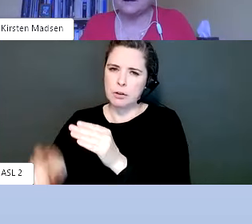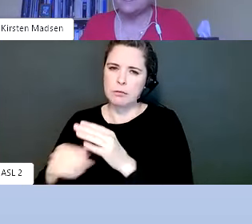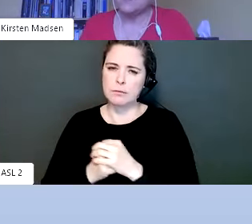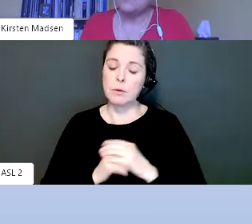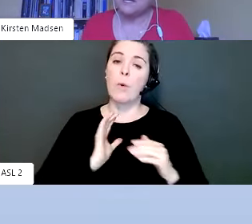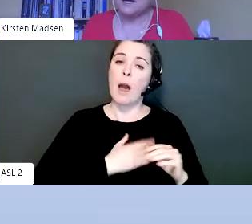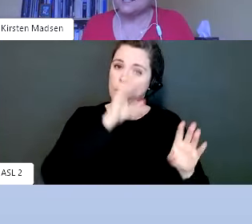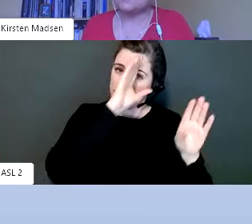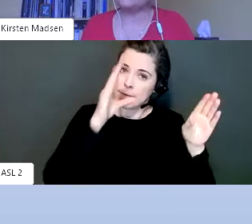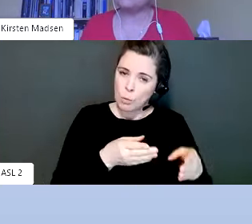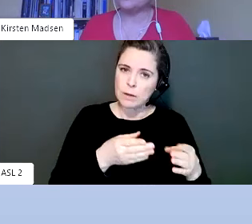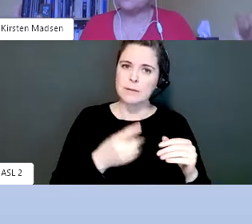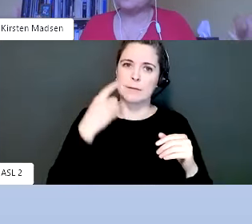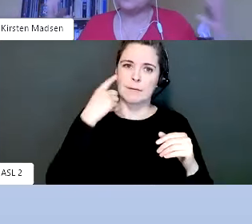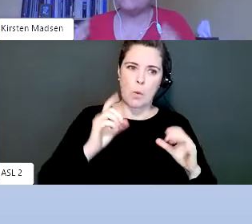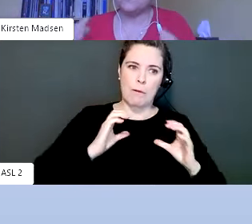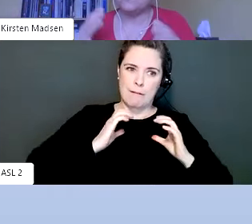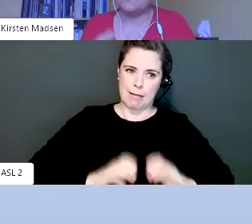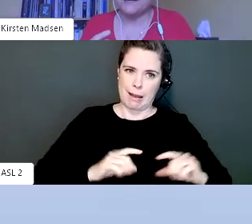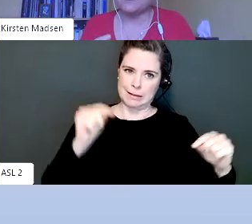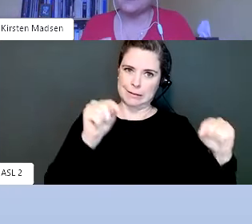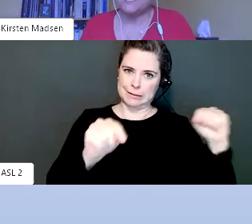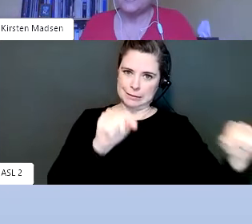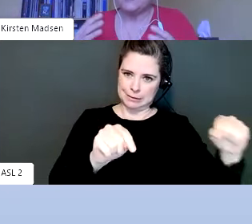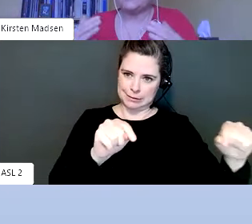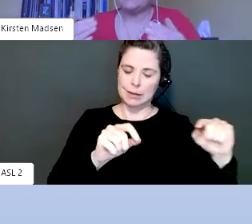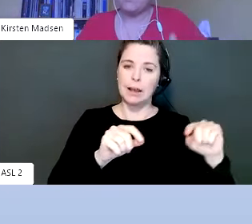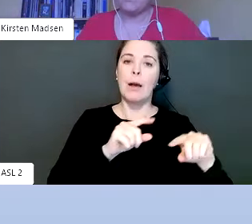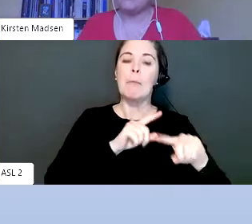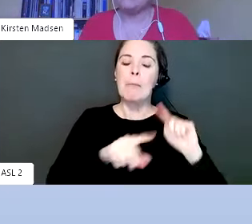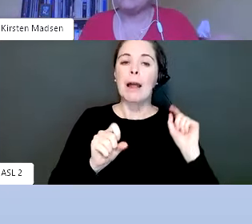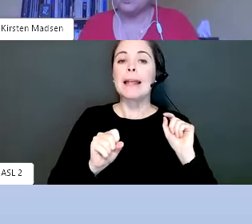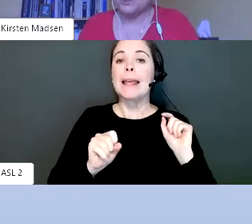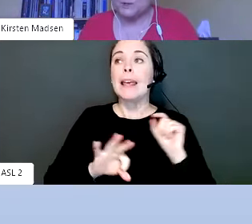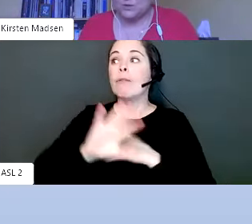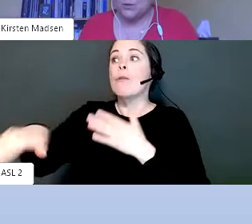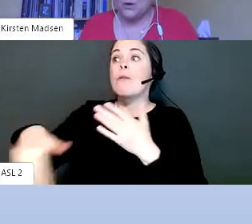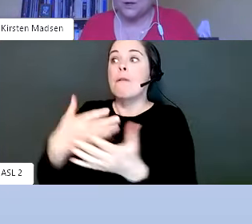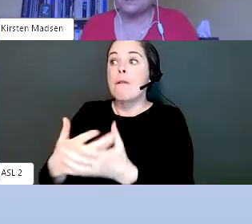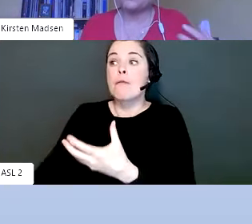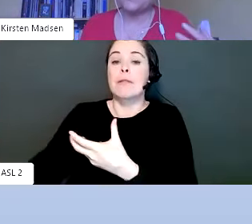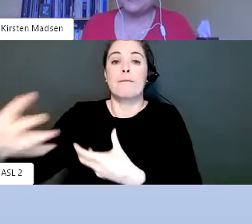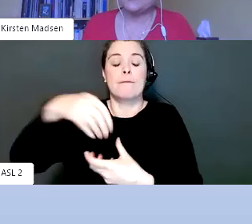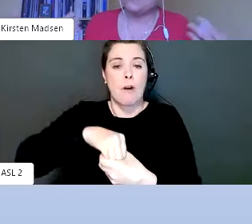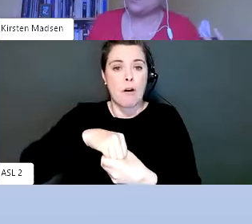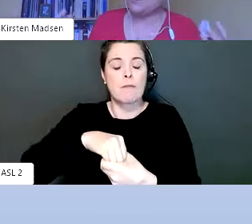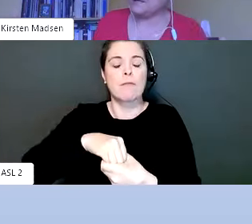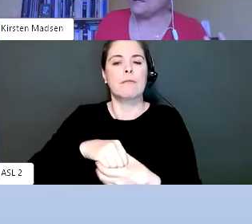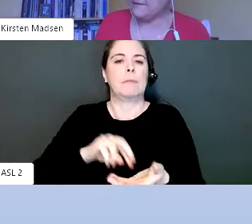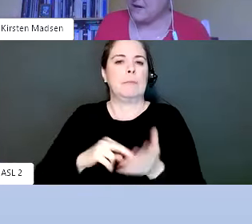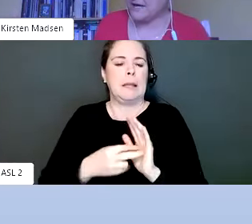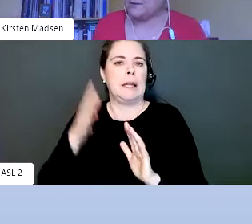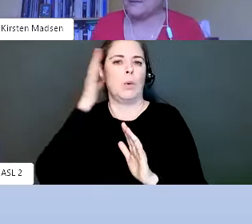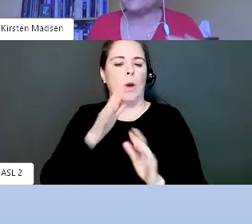peer, because the more people involved, the better, it all works towards creating a more